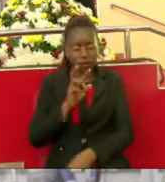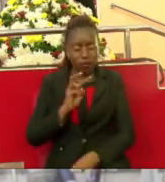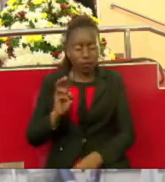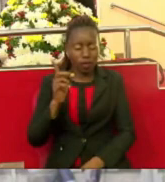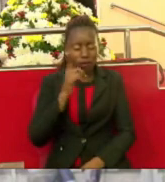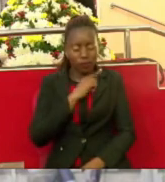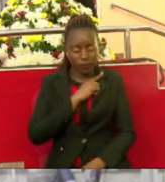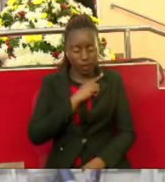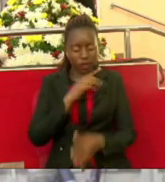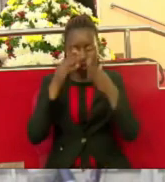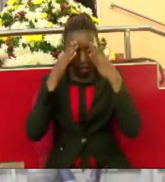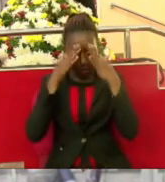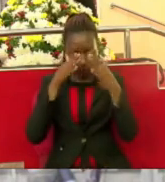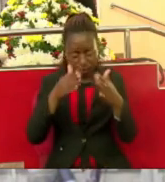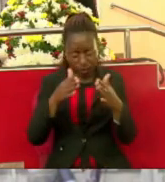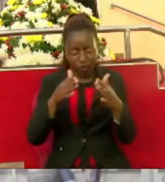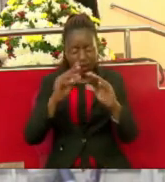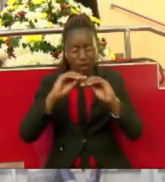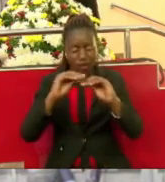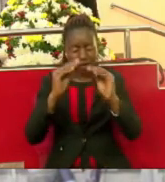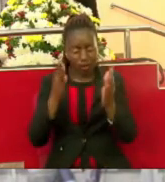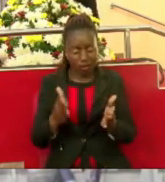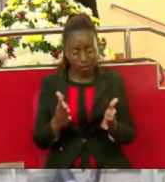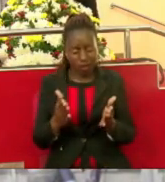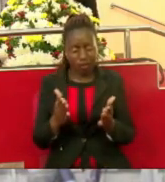The commitment that teachers give, King of Glory.